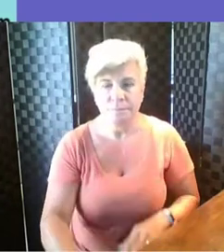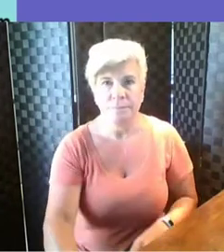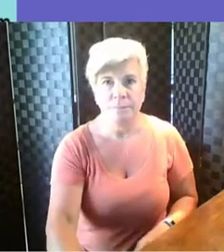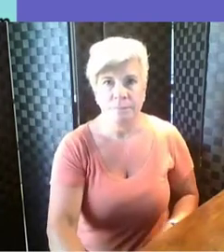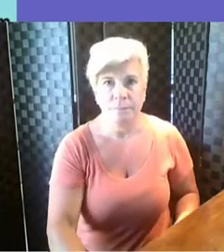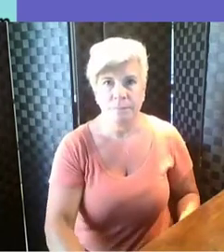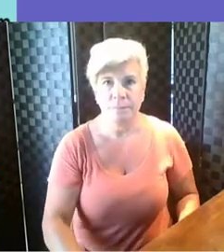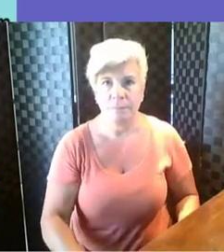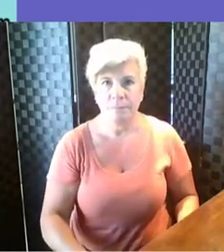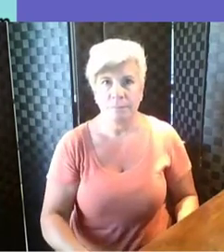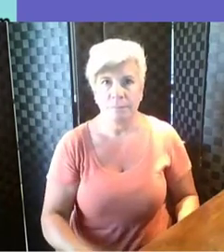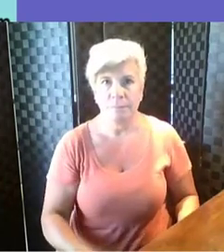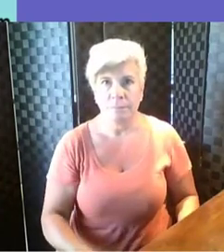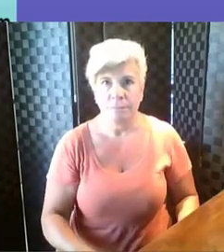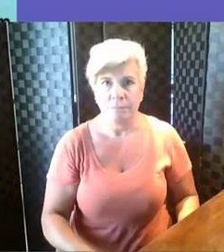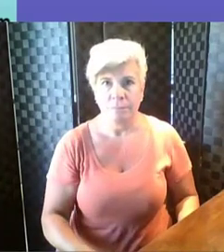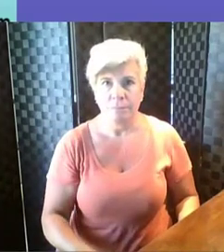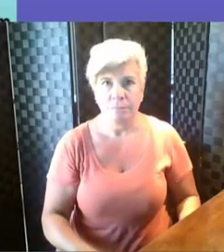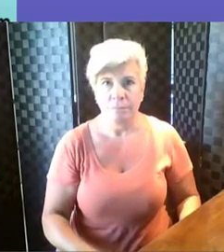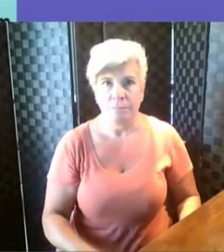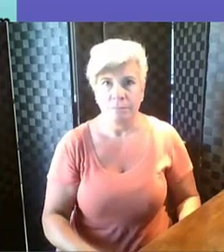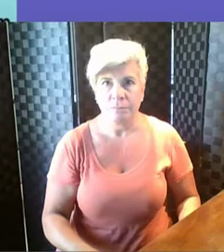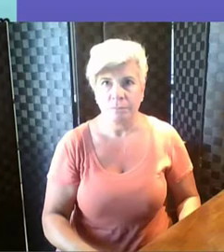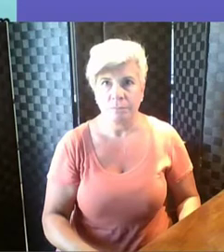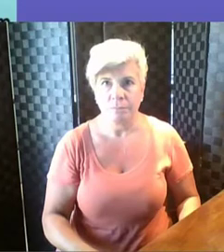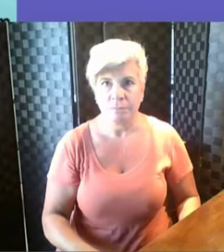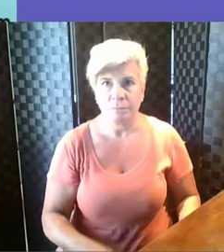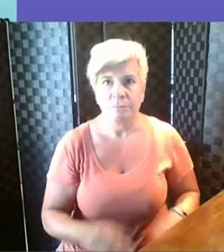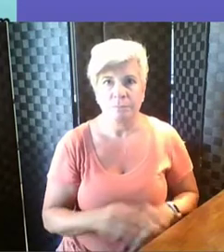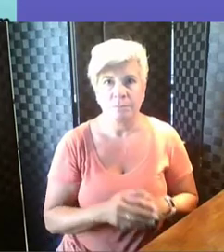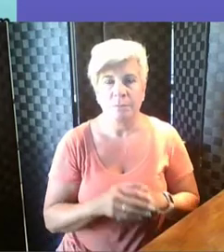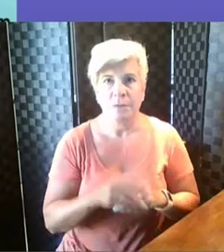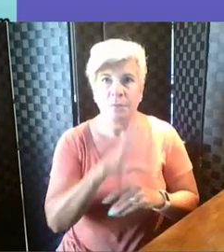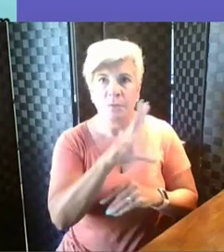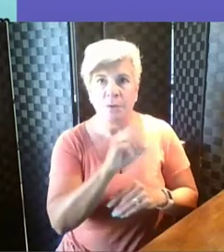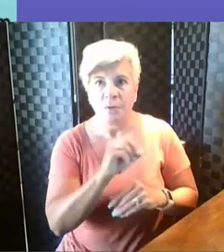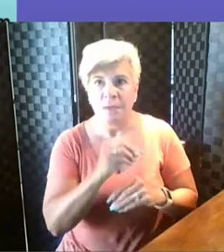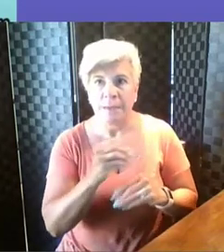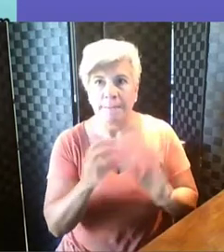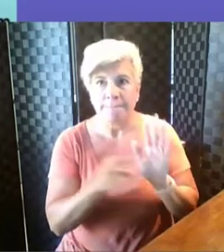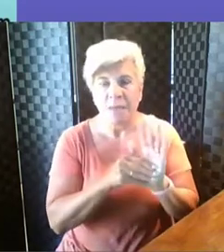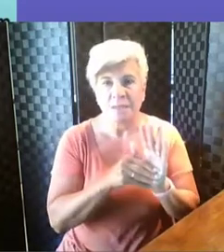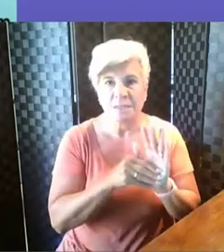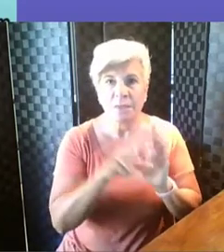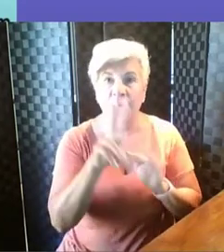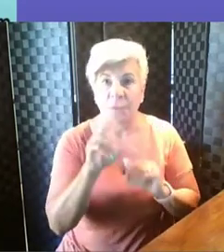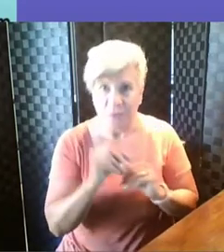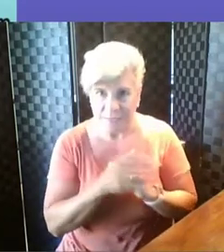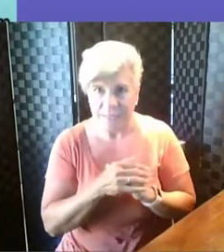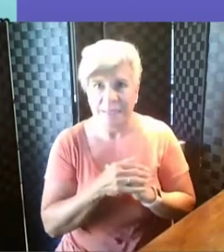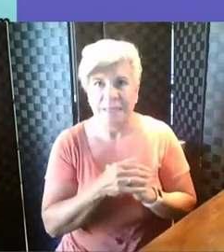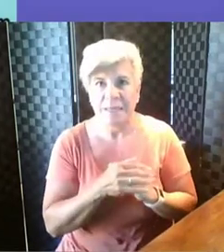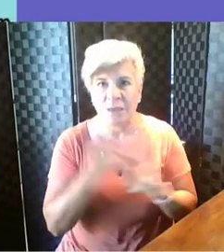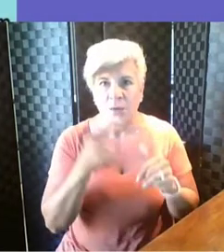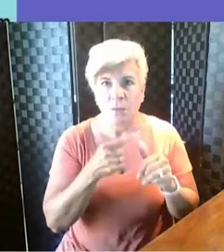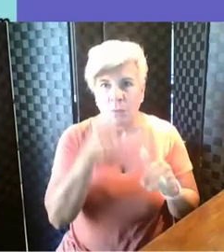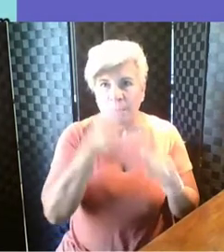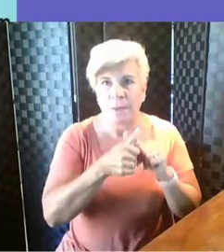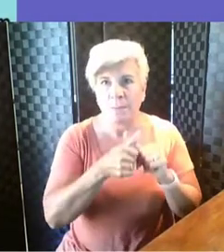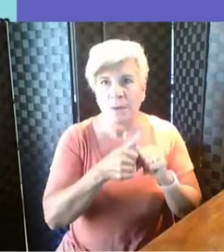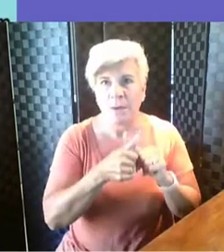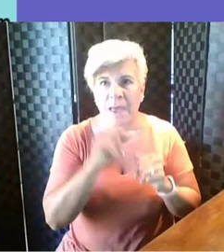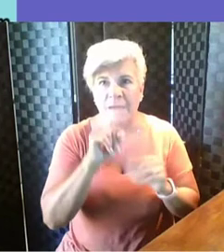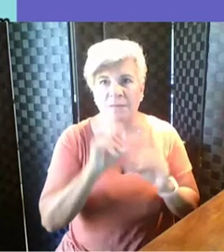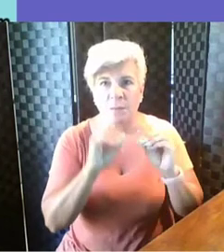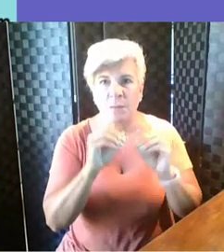next? That's right, our tens. Ooh, 30 plus 30. And remember, I have to put both of